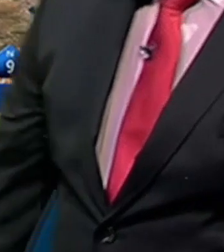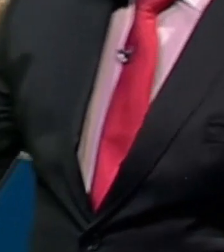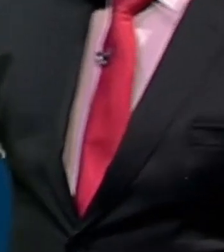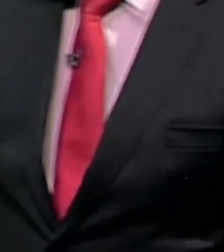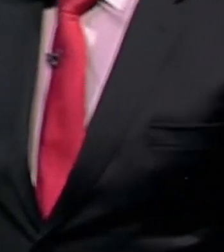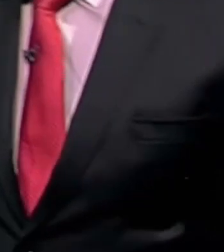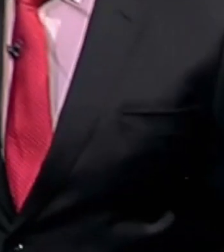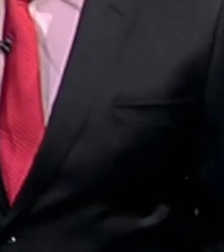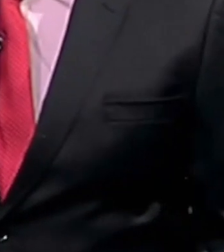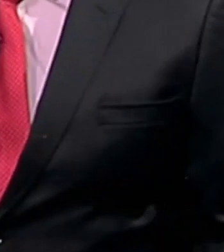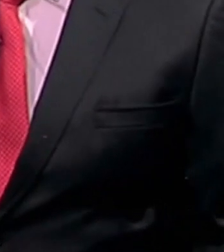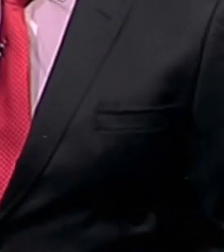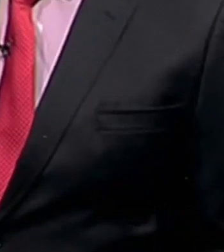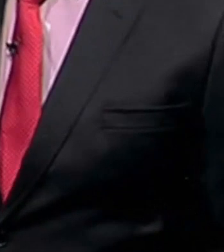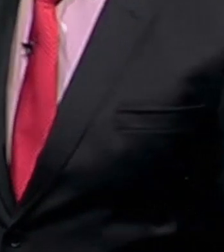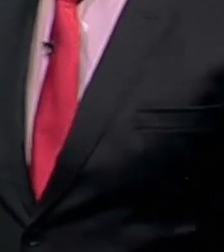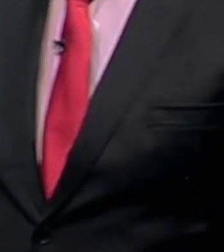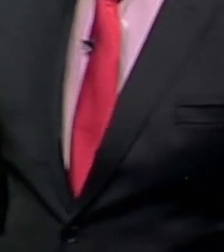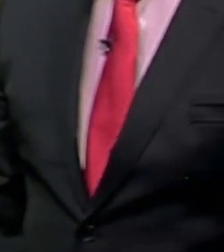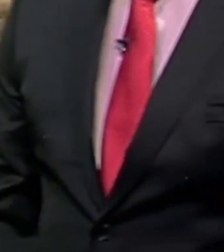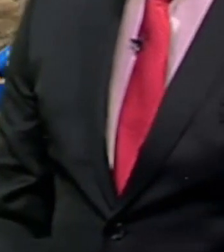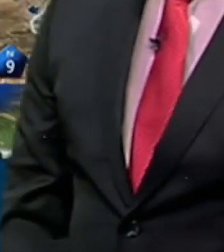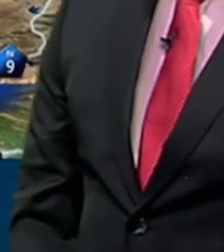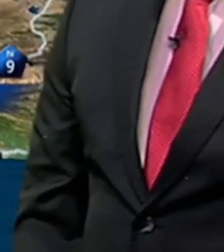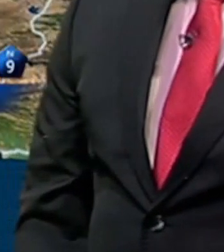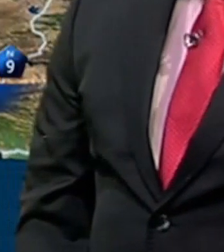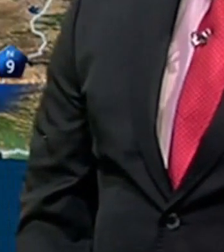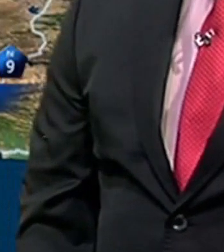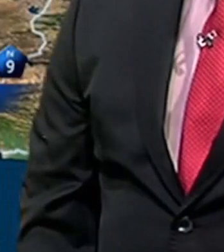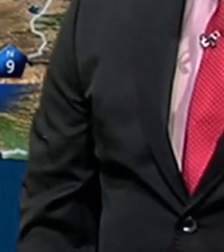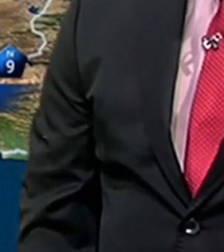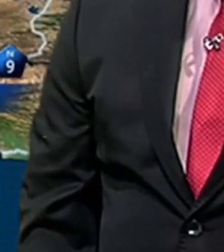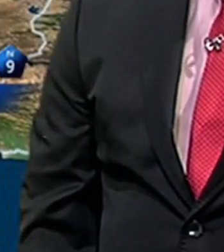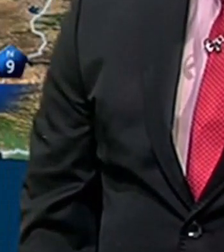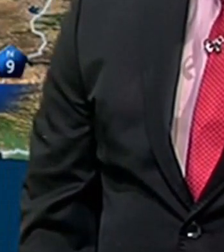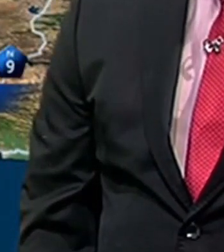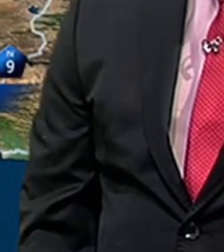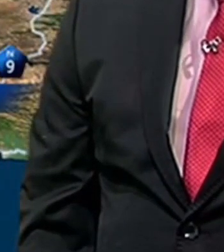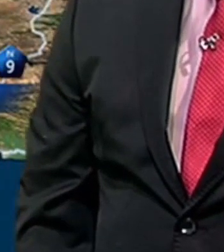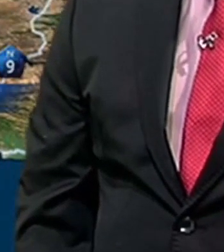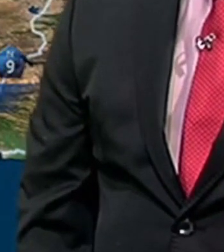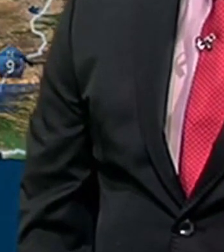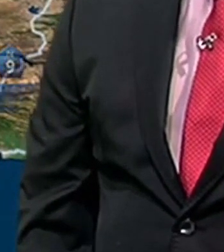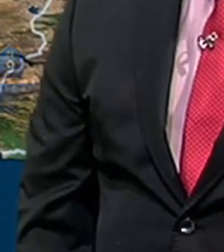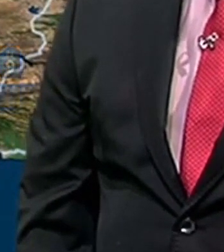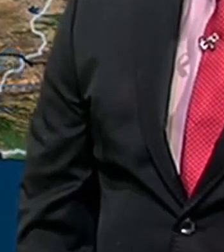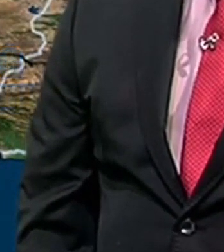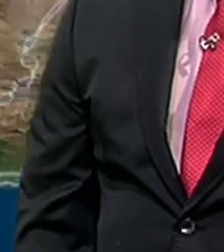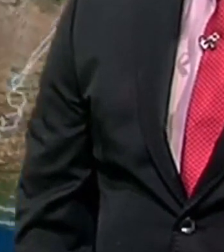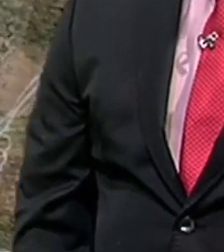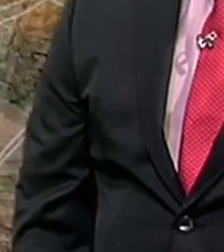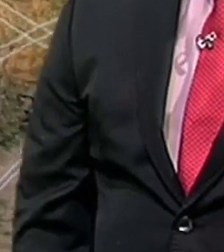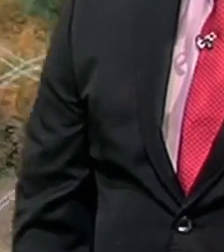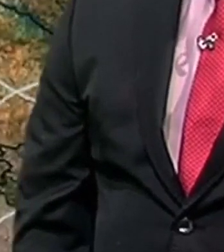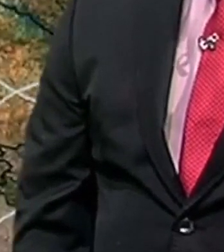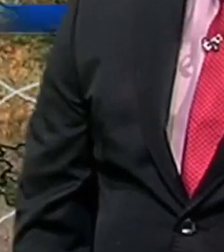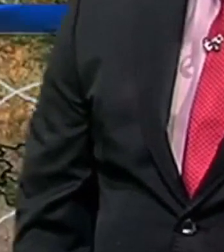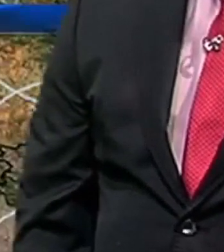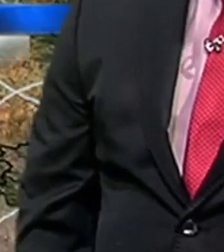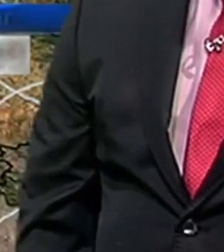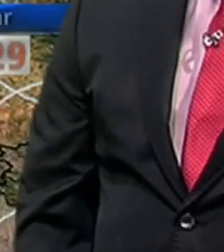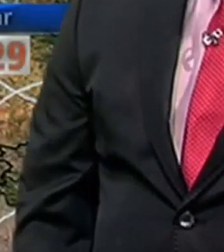ho lo shebile ka lo tsa bo Motse Kapa bo Worcester empa o tla tshisa Lensburg e ka sta le kamana ka Beaufort West ha re shebile ka hare ho province ya Kapa Leboya province